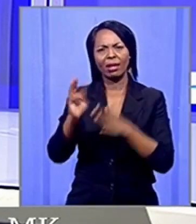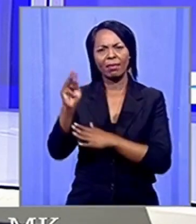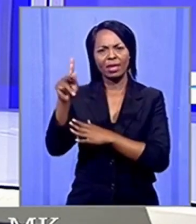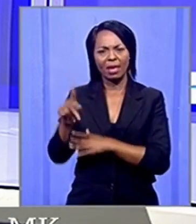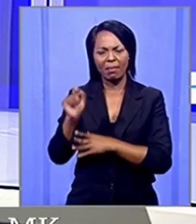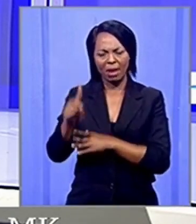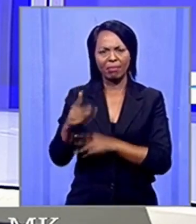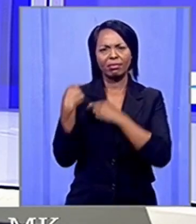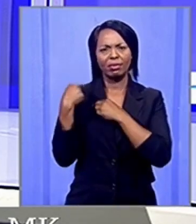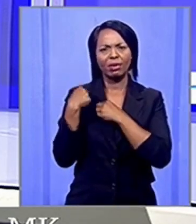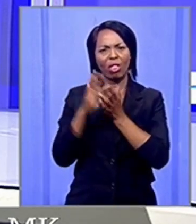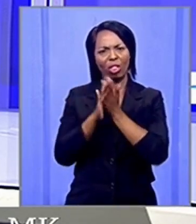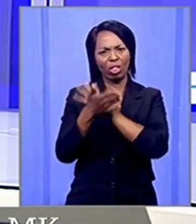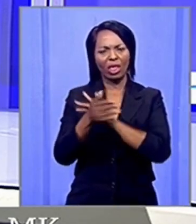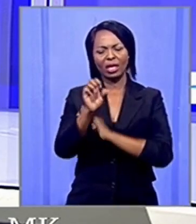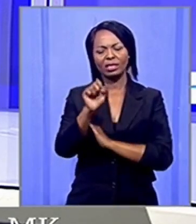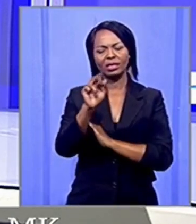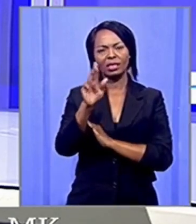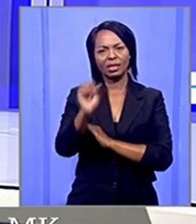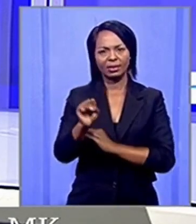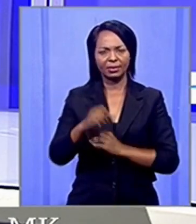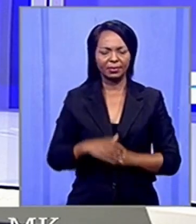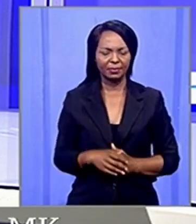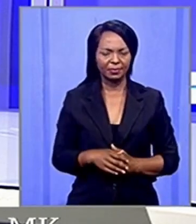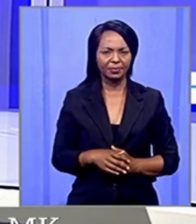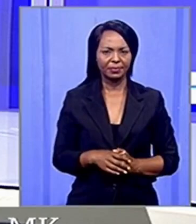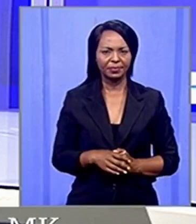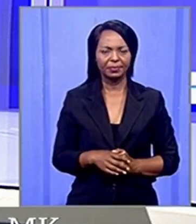rola maikarabelo a go phutlhamisa SARS.